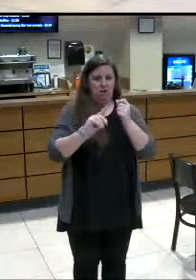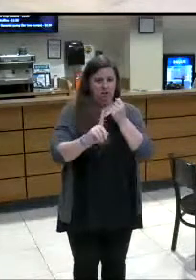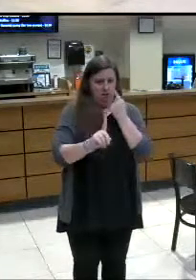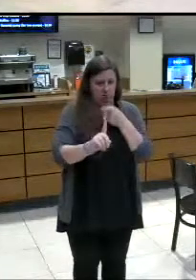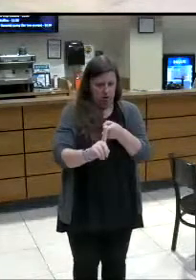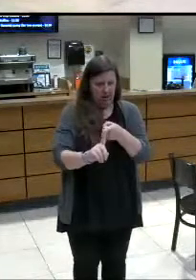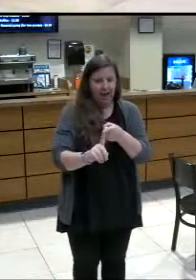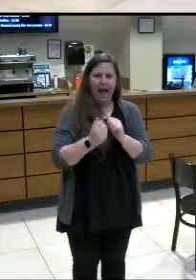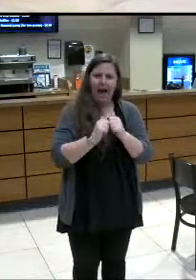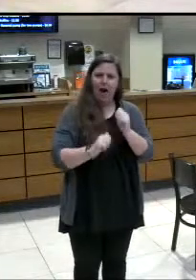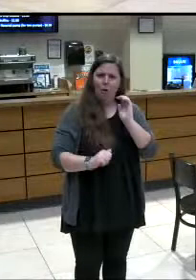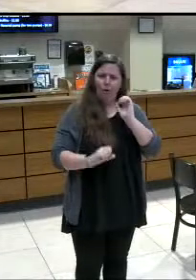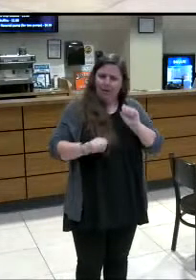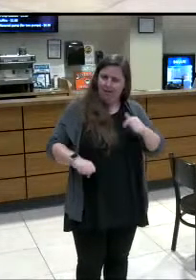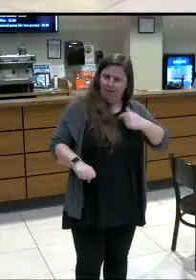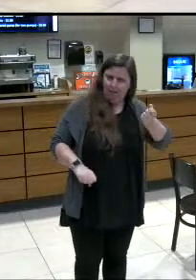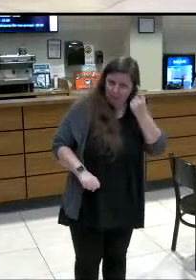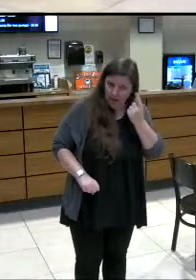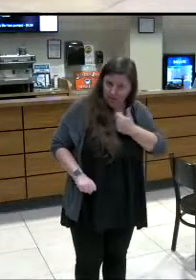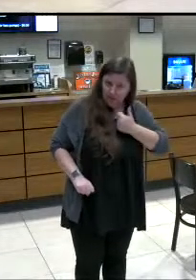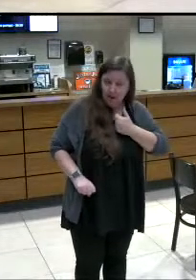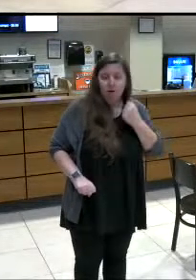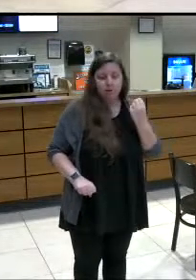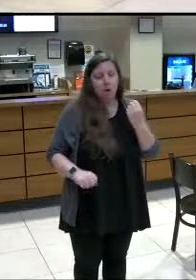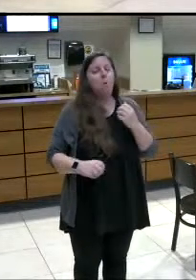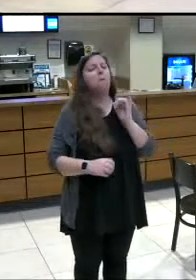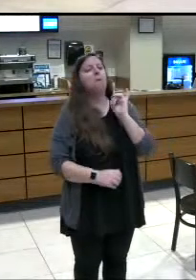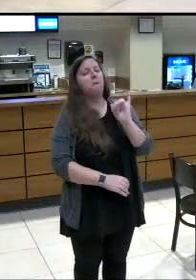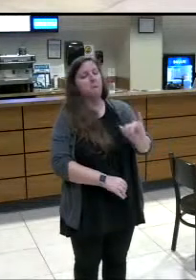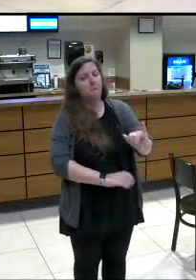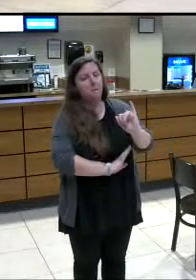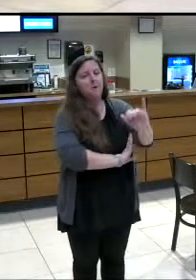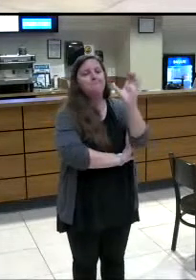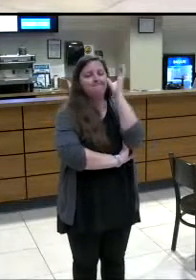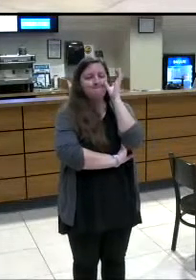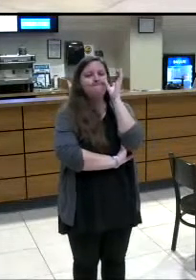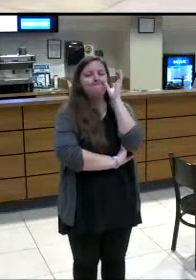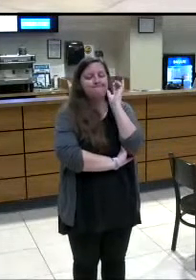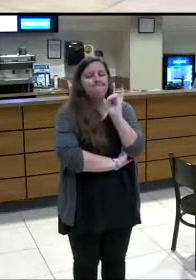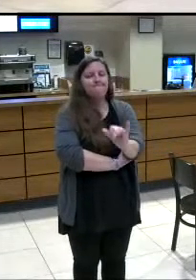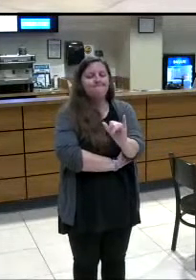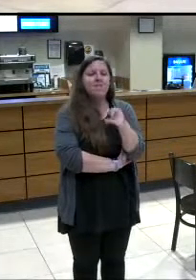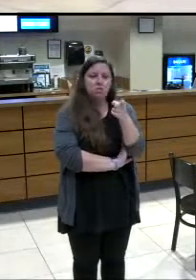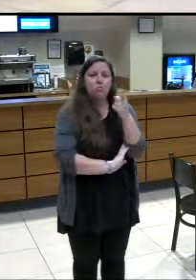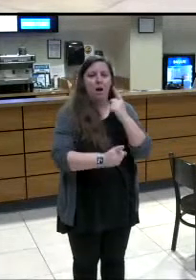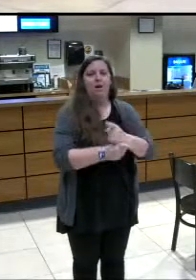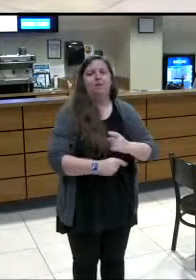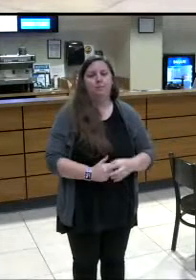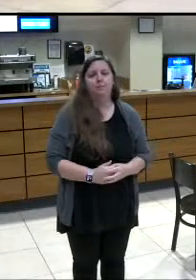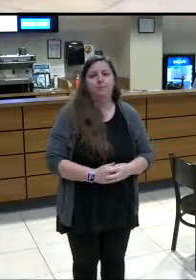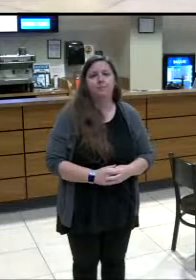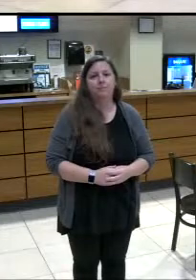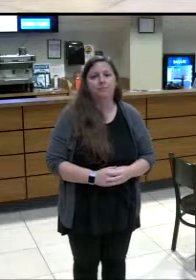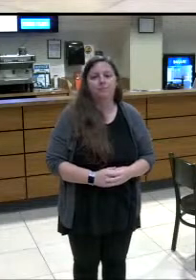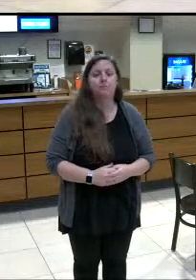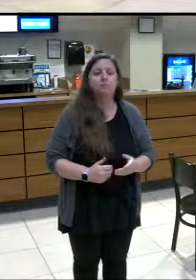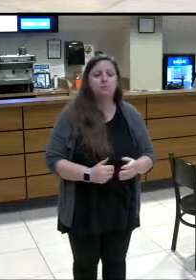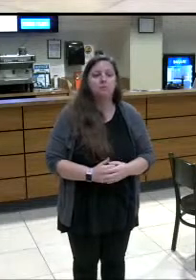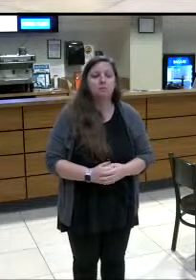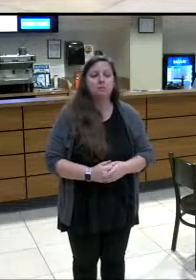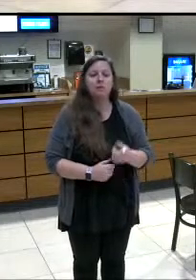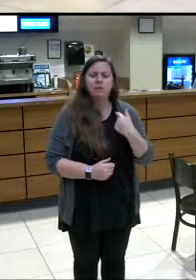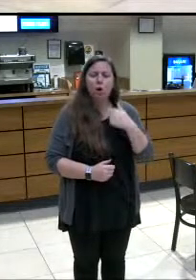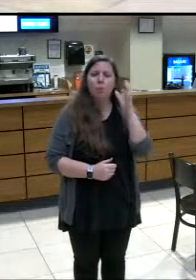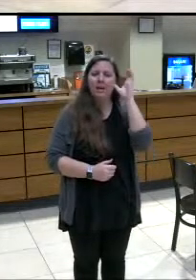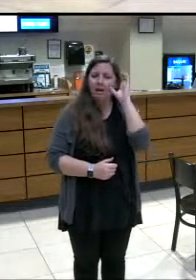to get a full understanding? And so we've heard that and we said, okay, you're right. And so we do hear that